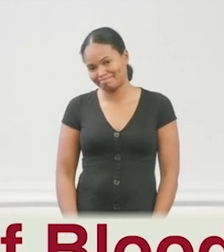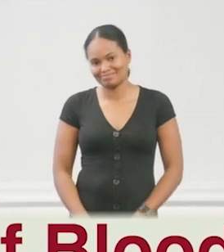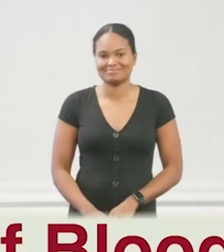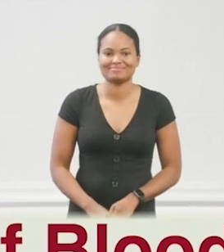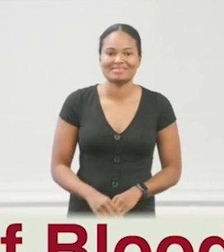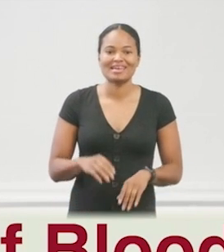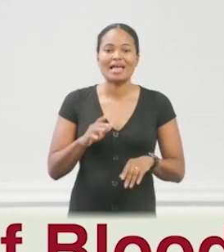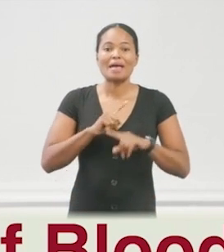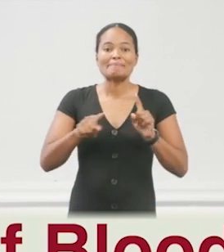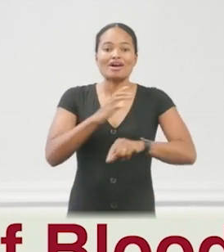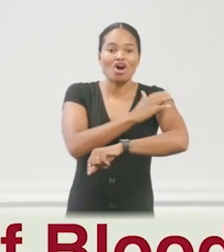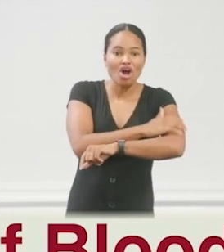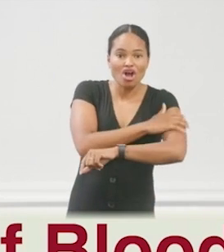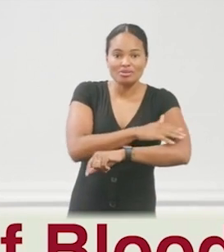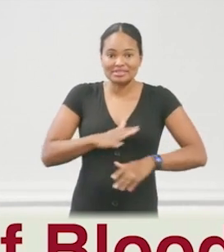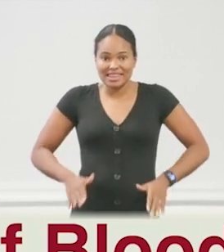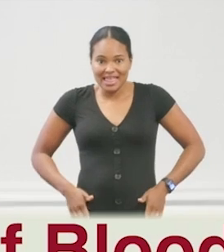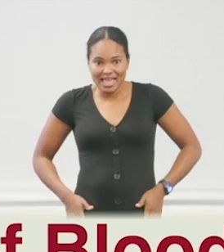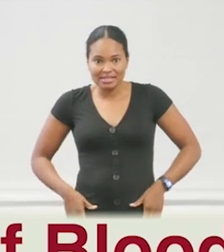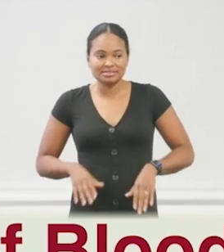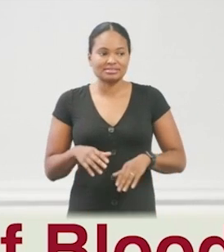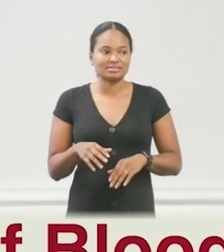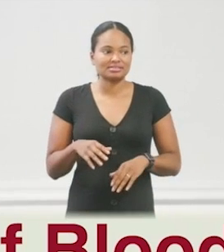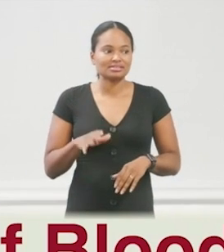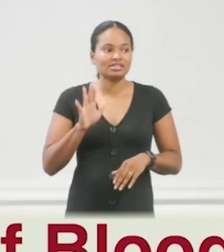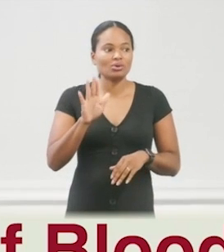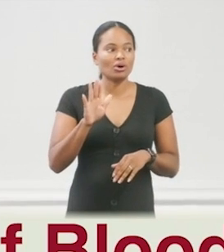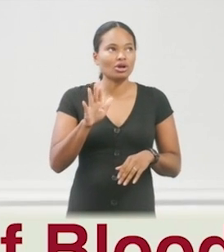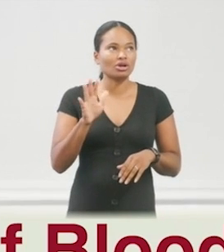Your arms and your legs, those